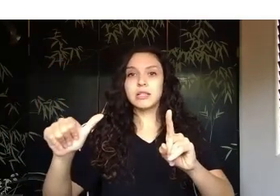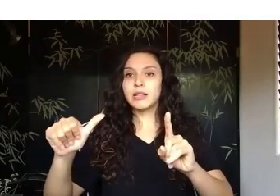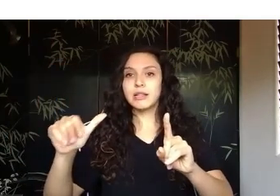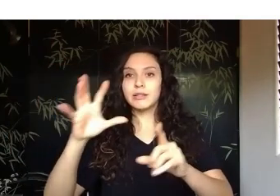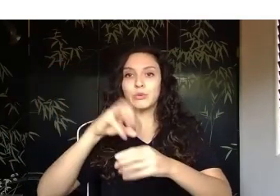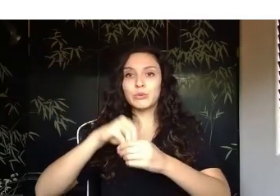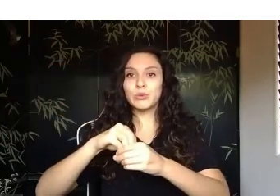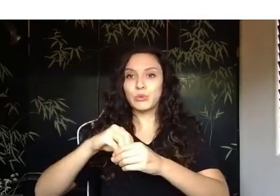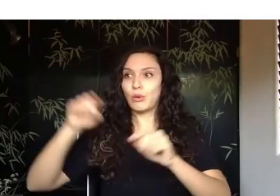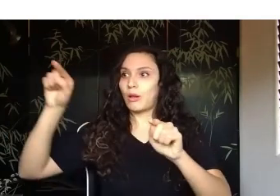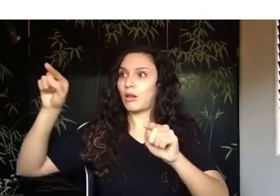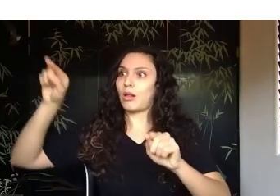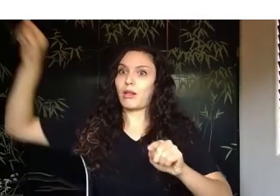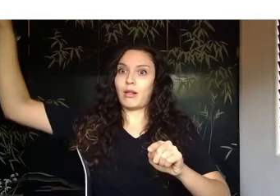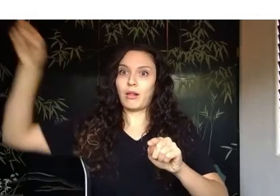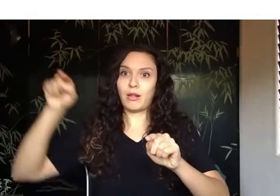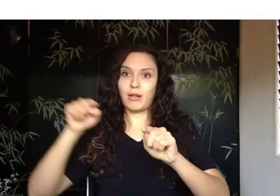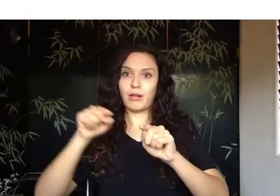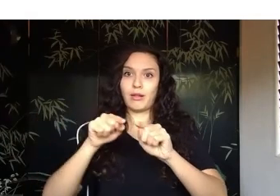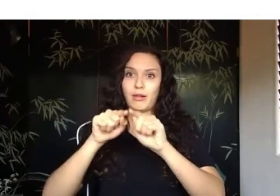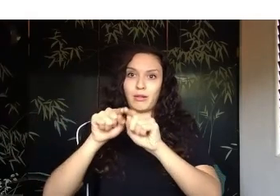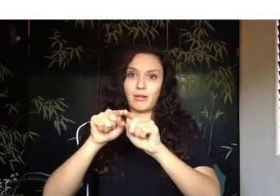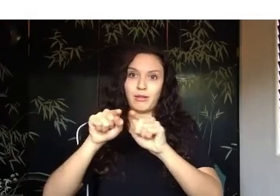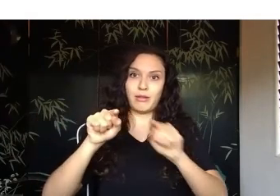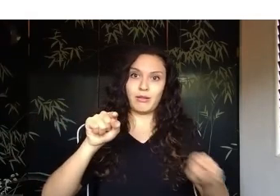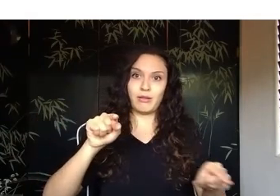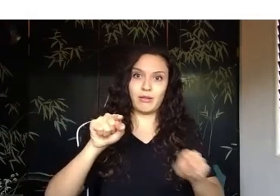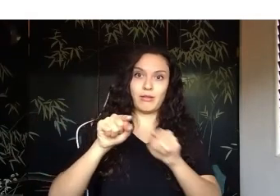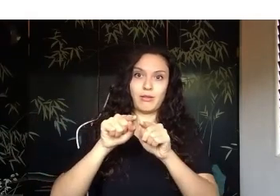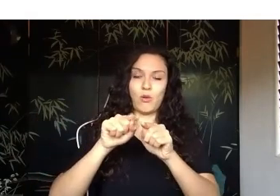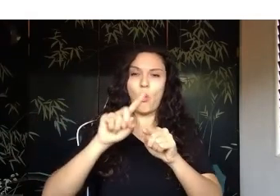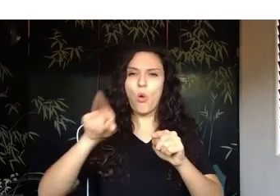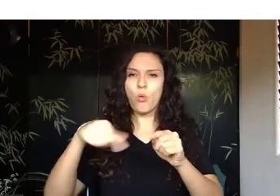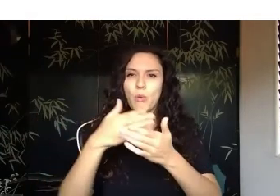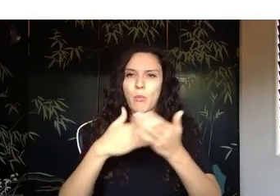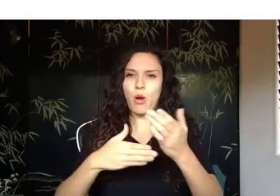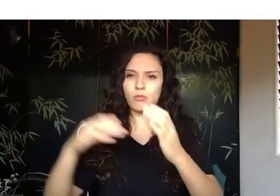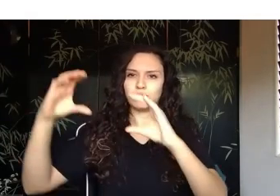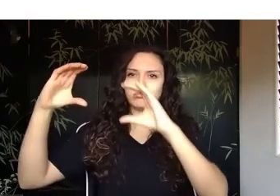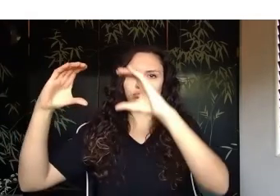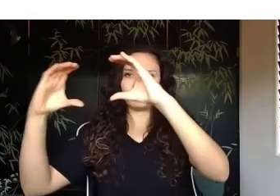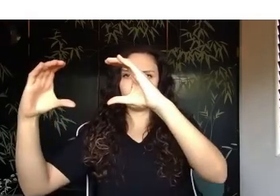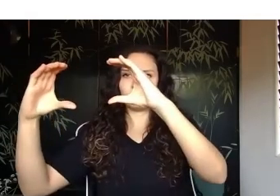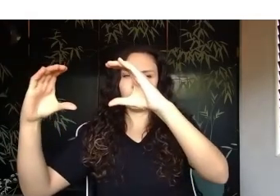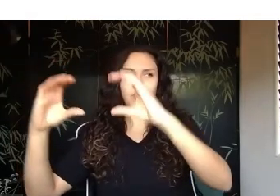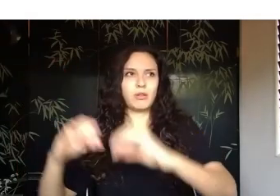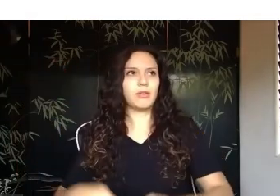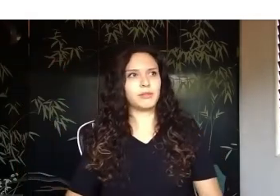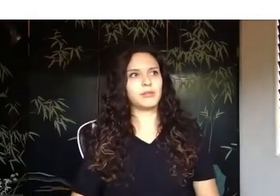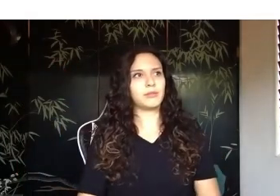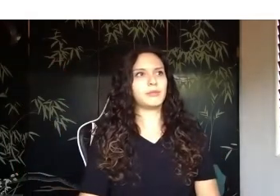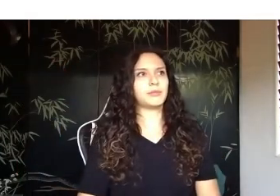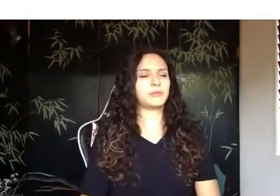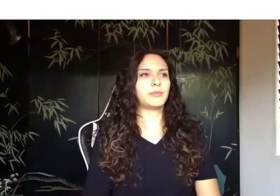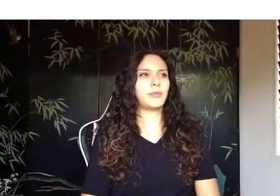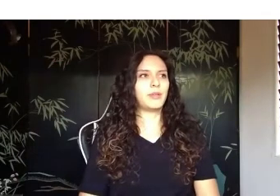Okay, it may not even include this section or this section. Okay, because it's only a section of it.